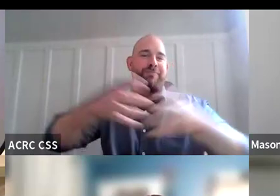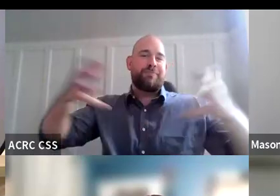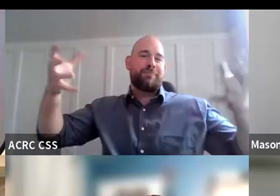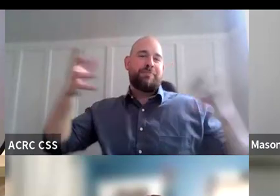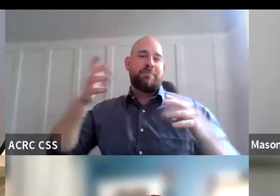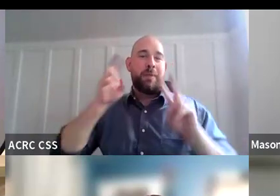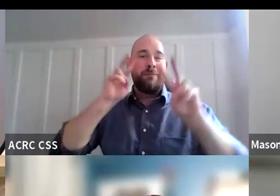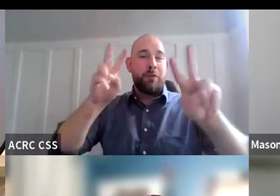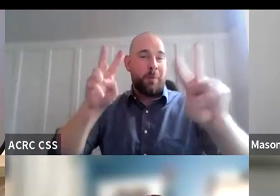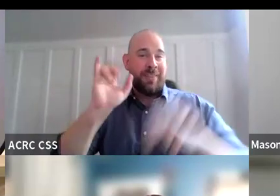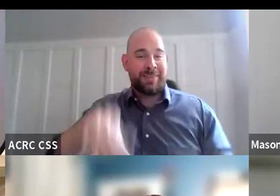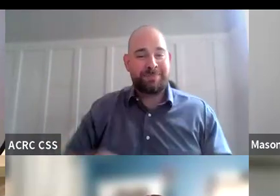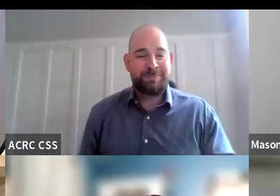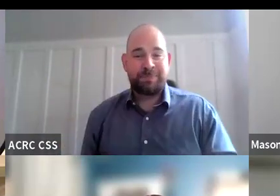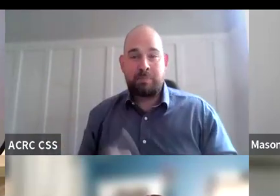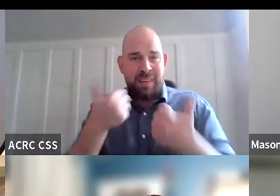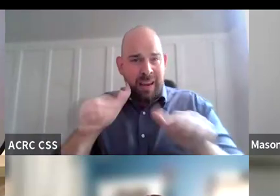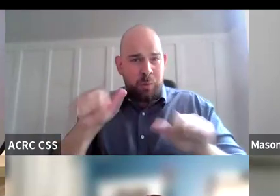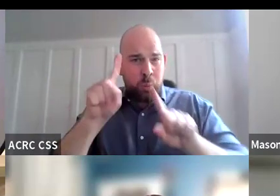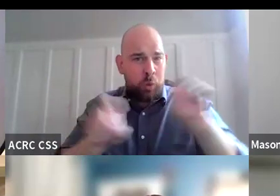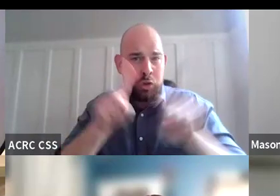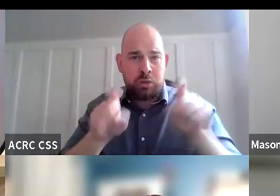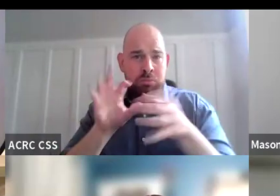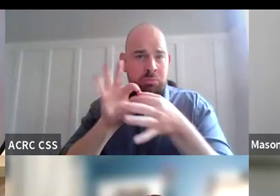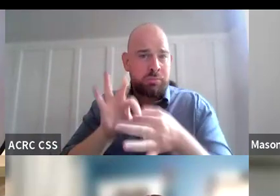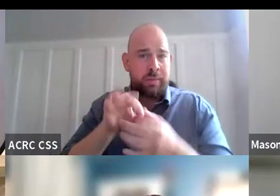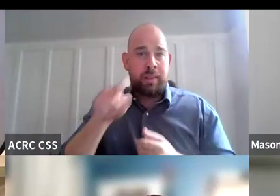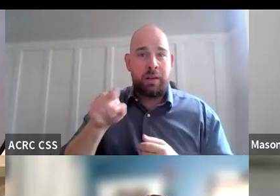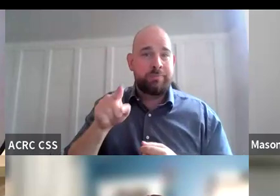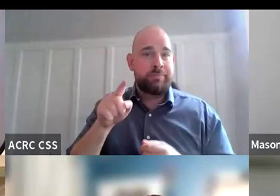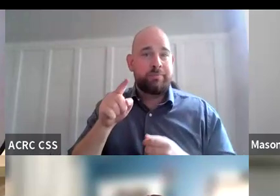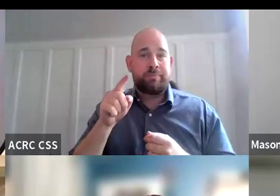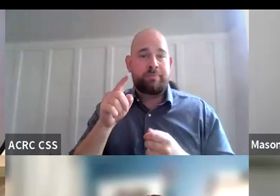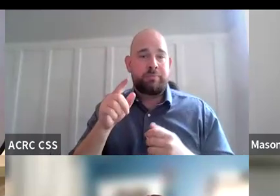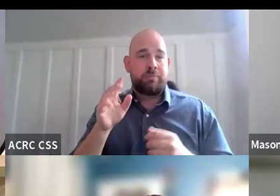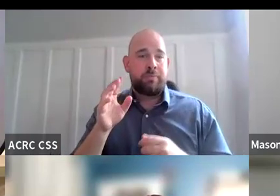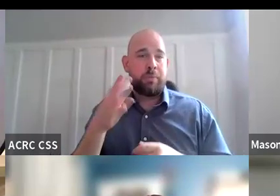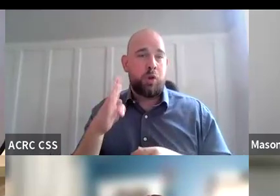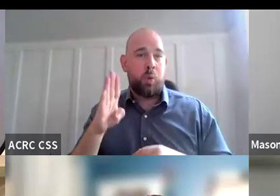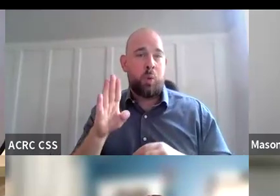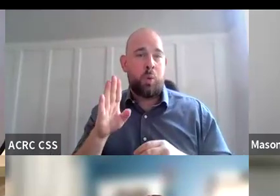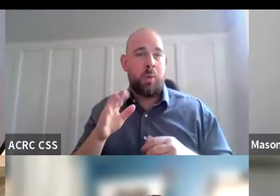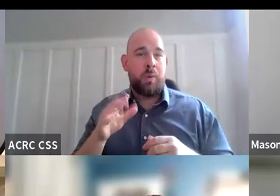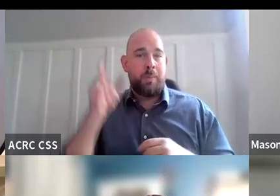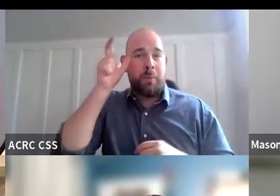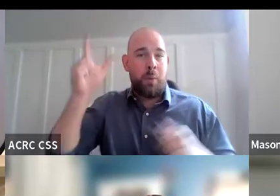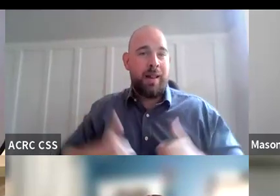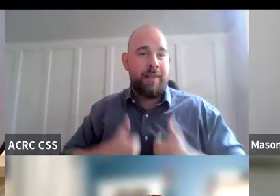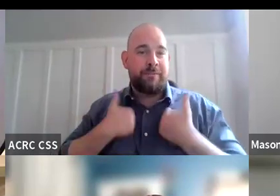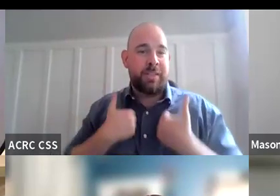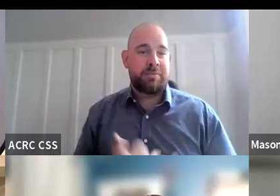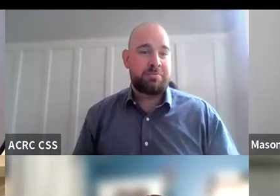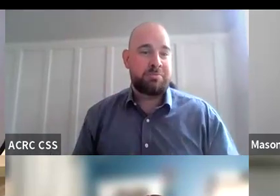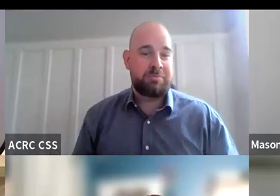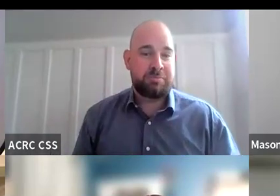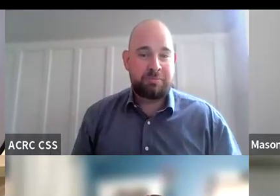this type of living facility and to see this expand more in areas and communities in our area in the future. And if you have